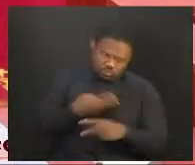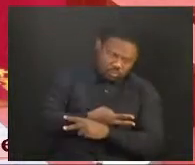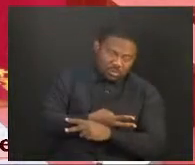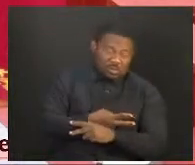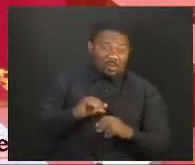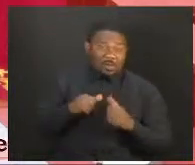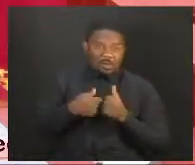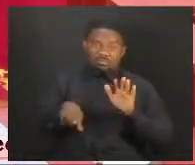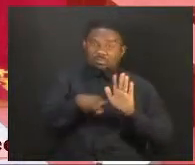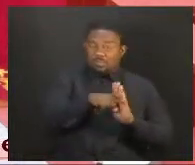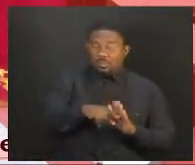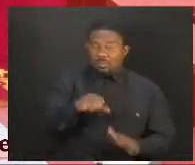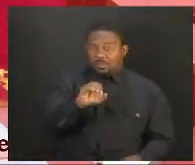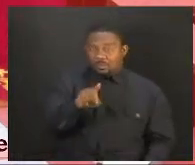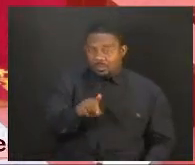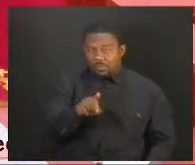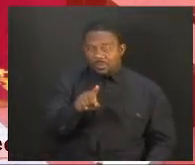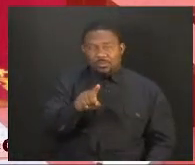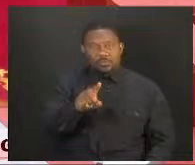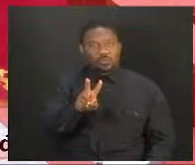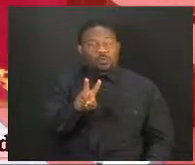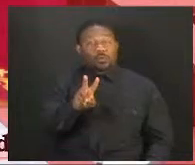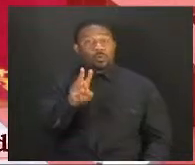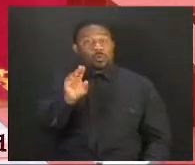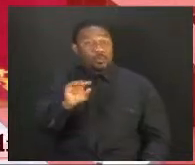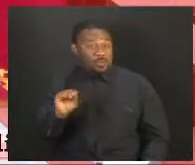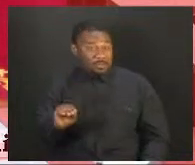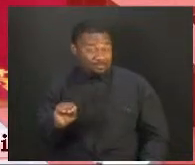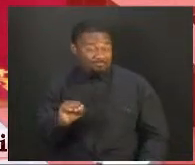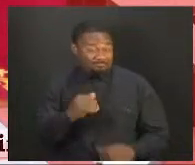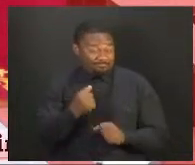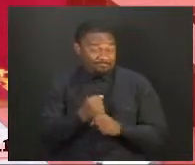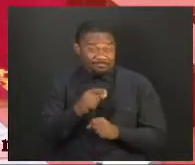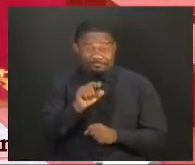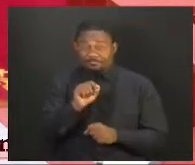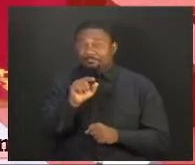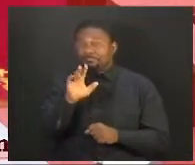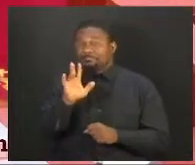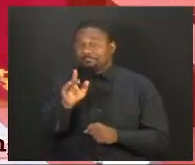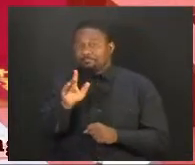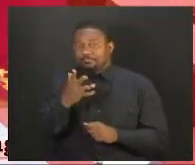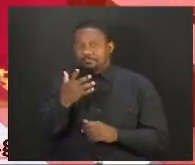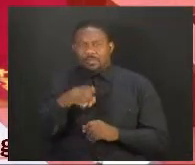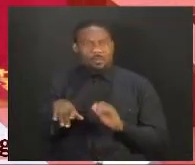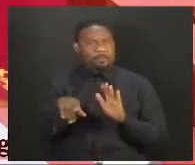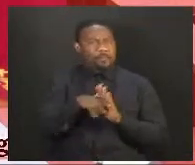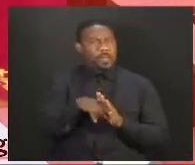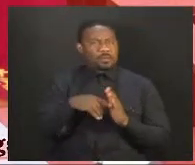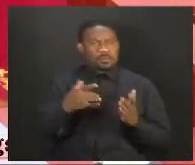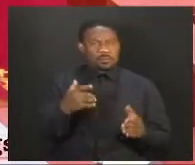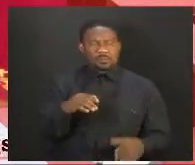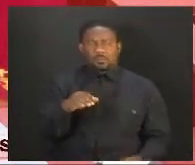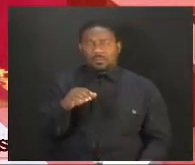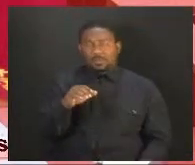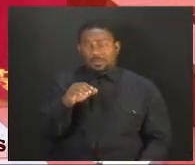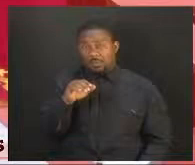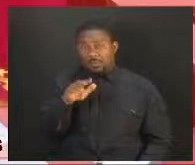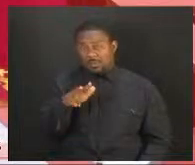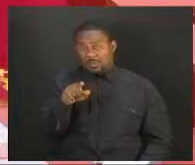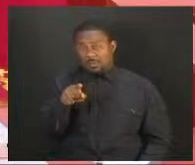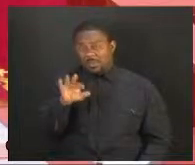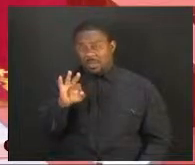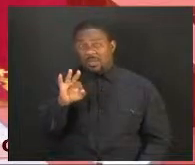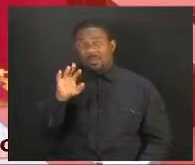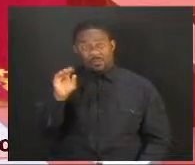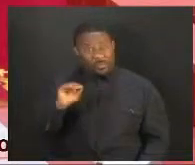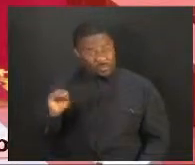deficit of 0.2% of GDP at the end of 2023 to a deficit of 3.9% of GDP at the